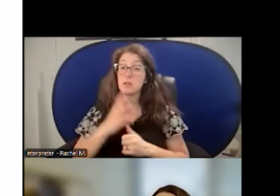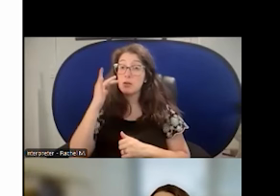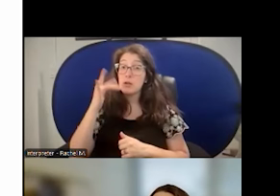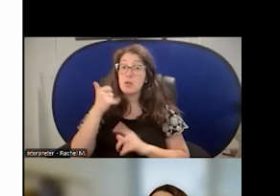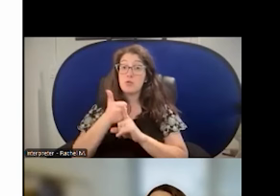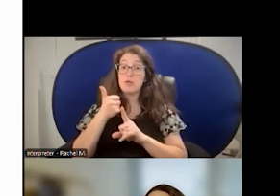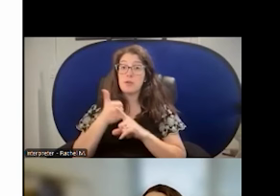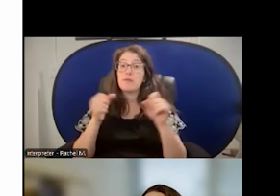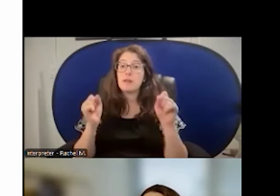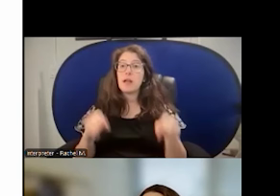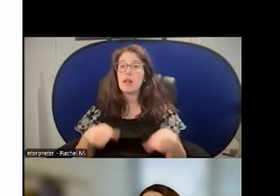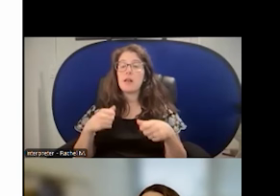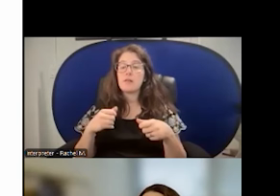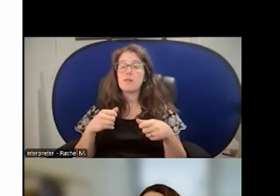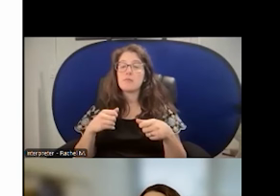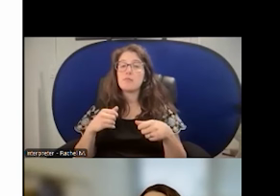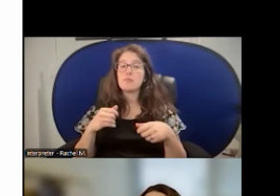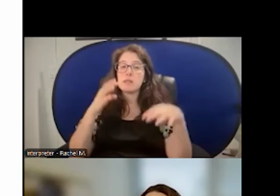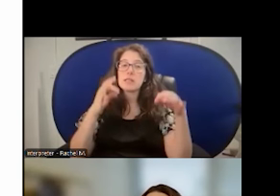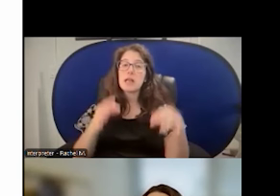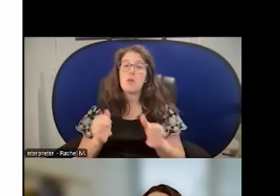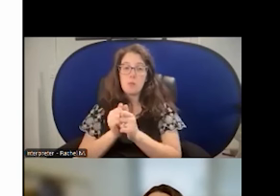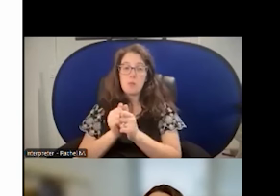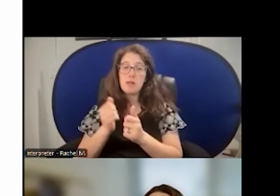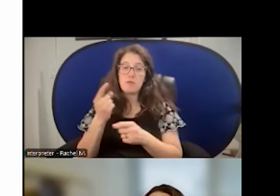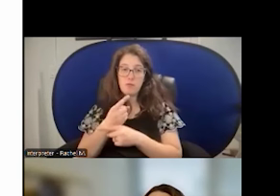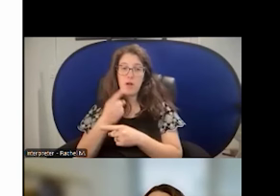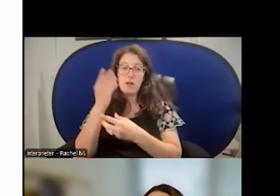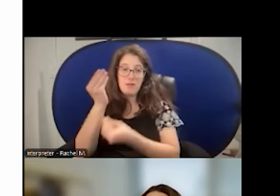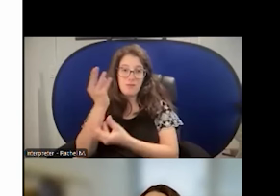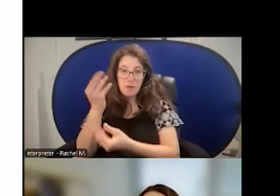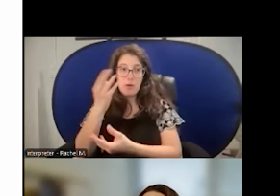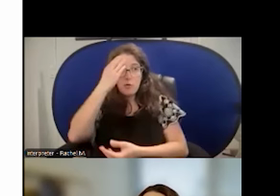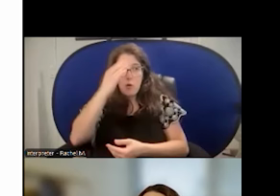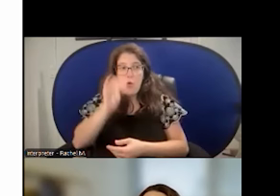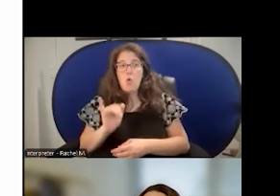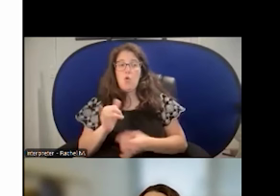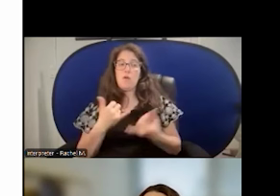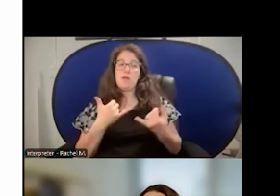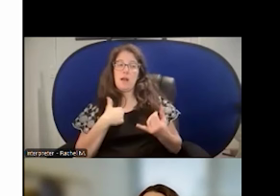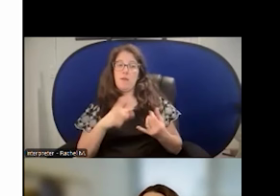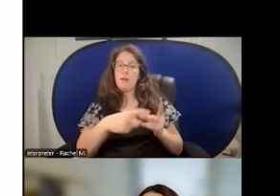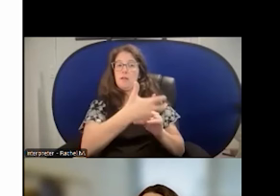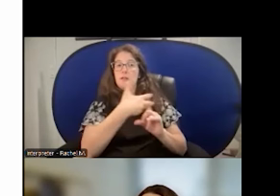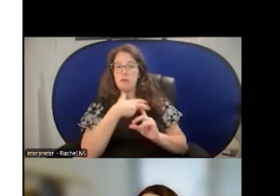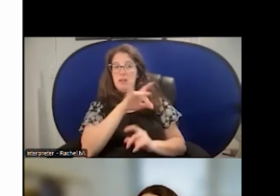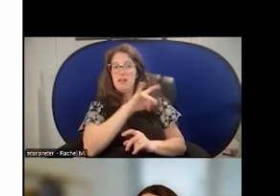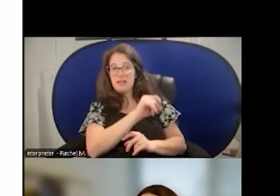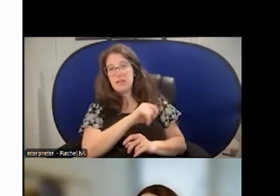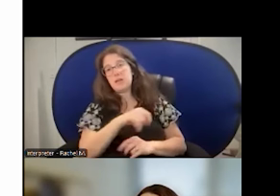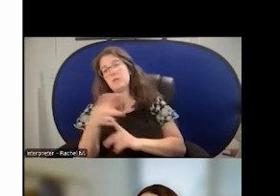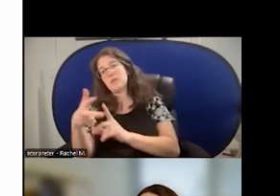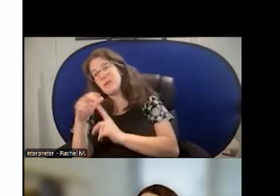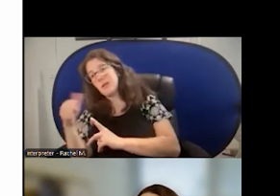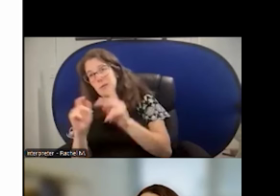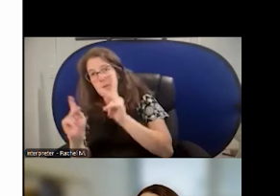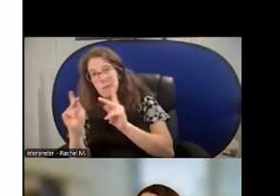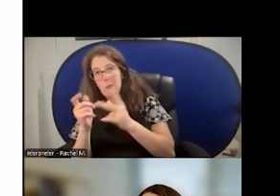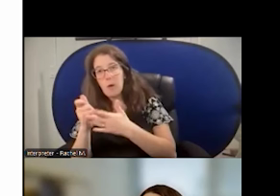informed decisions and know when to involve IT or others in the choices that you're making.